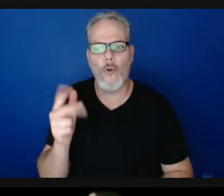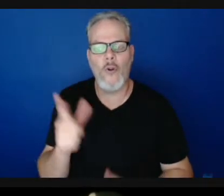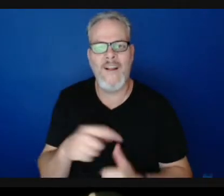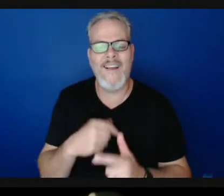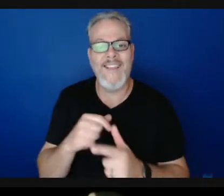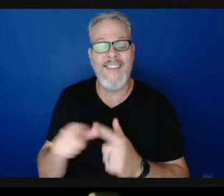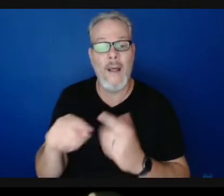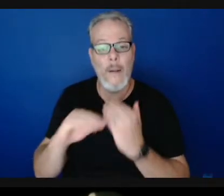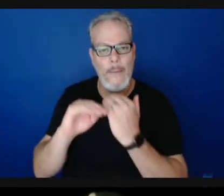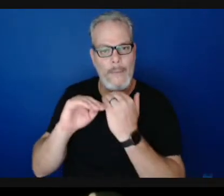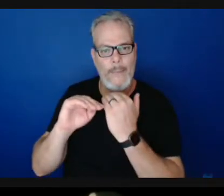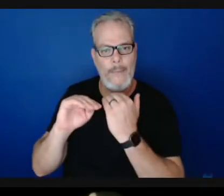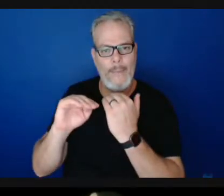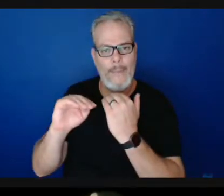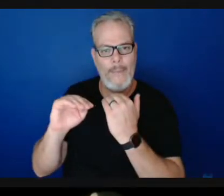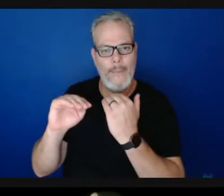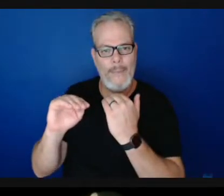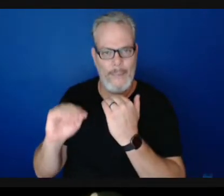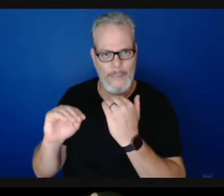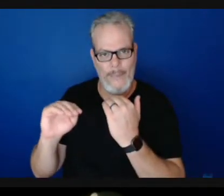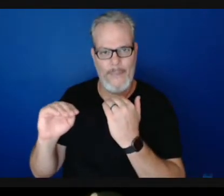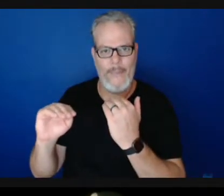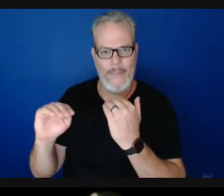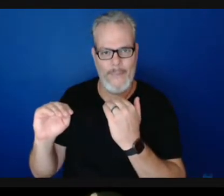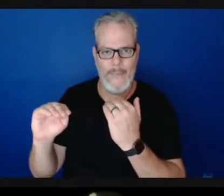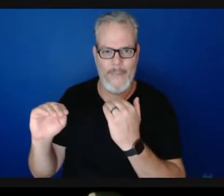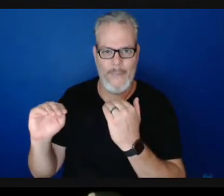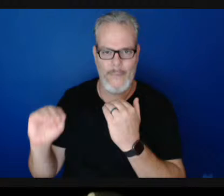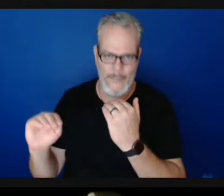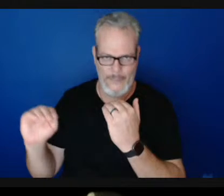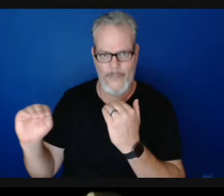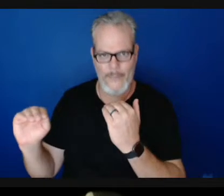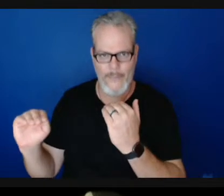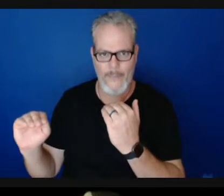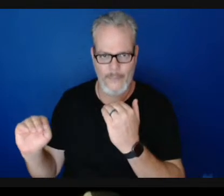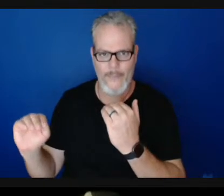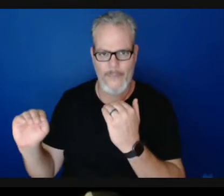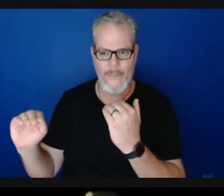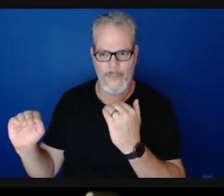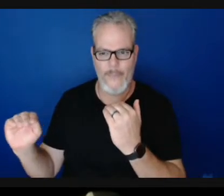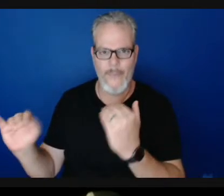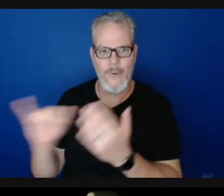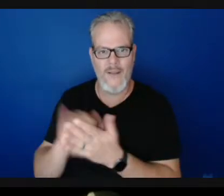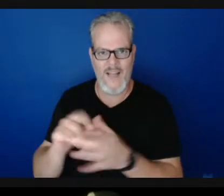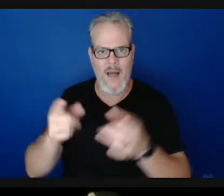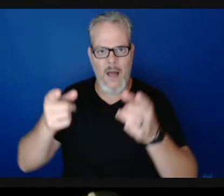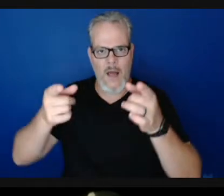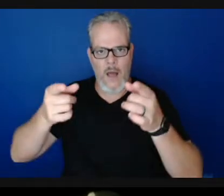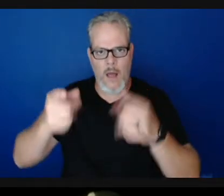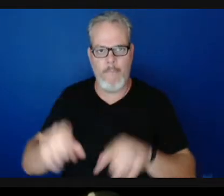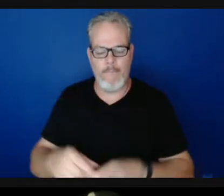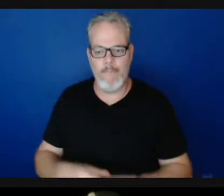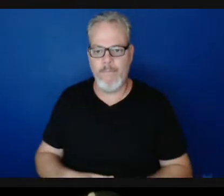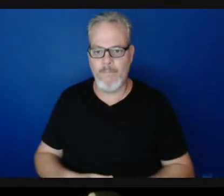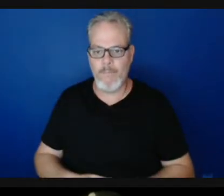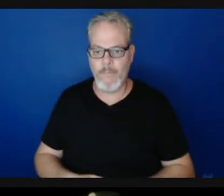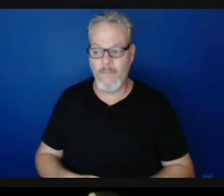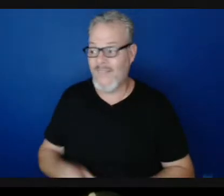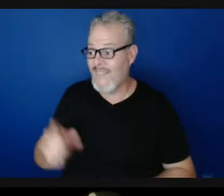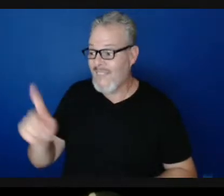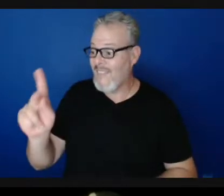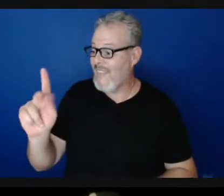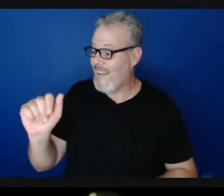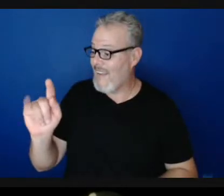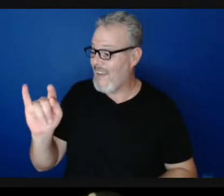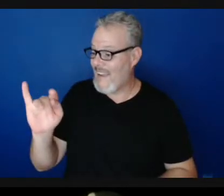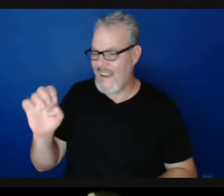driven loss in elevation that Kitty was referring to as well. And so they mention, and